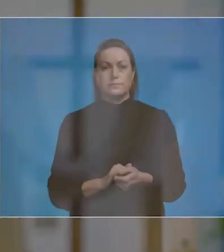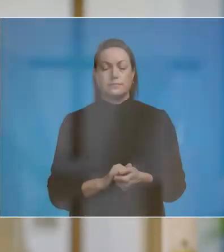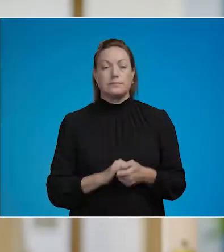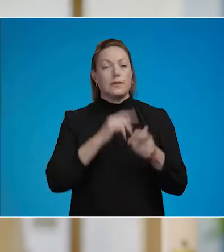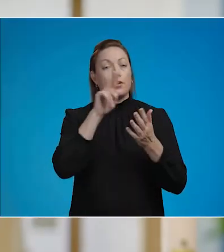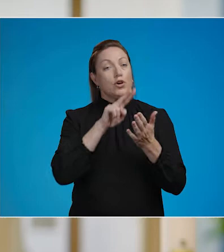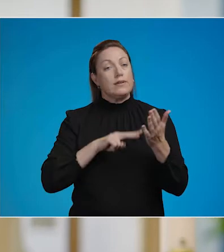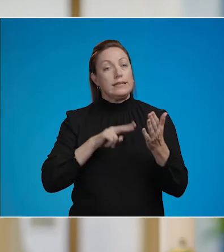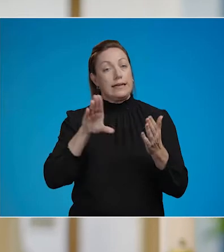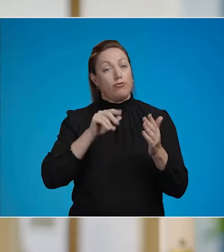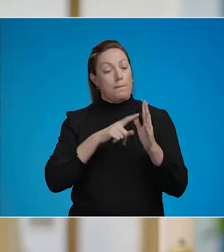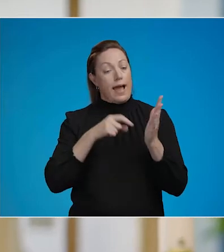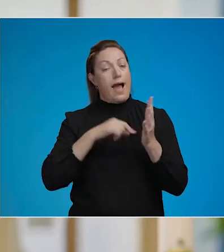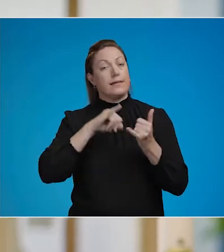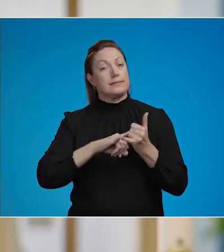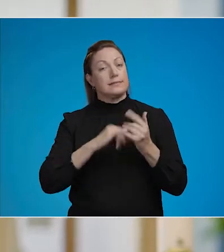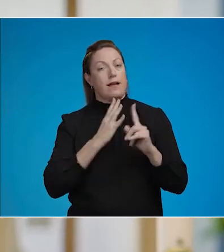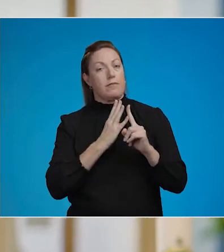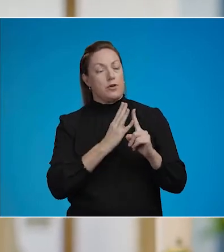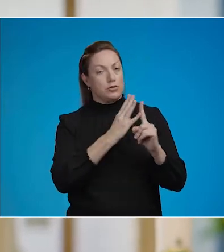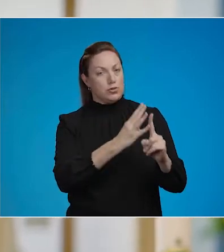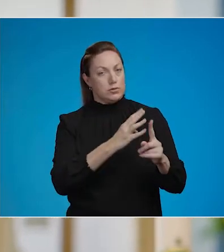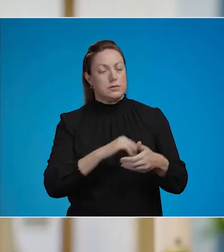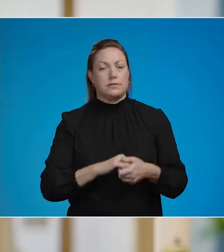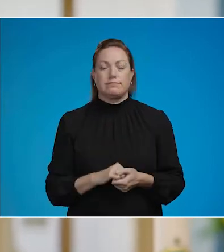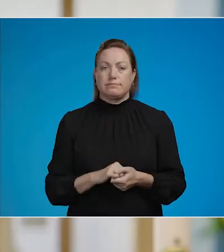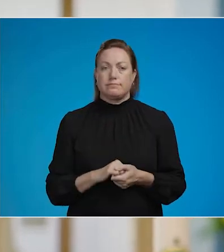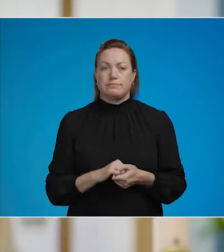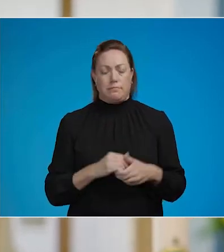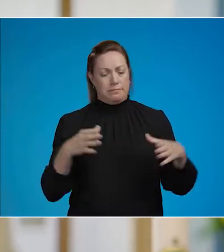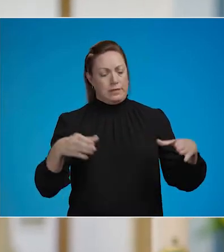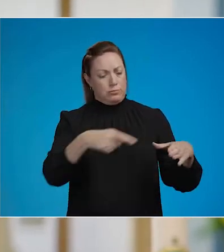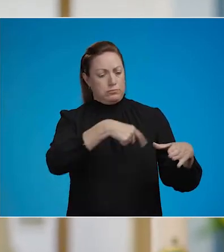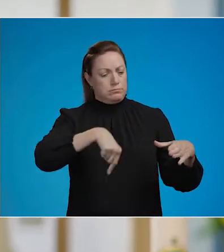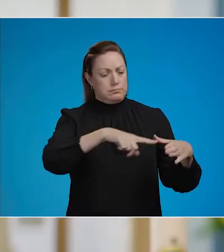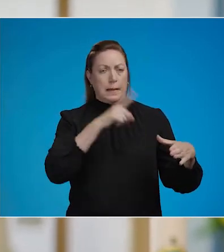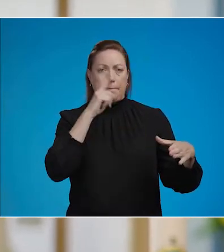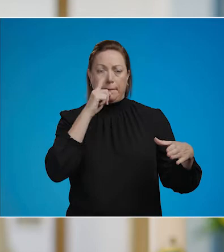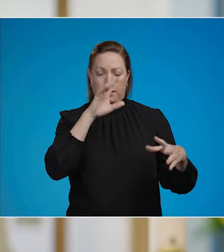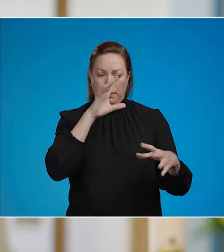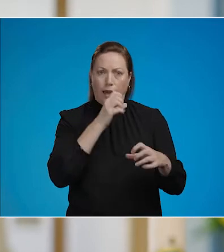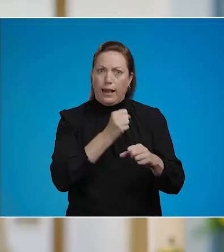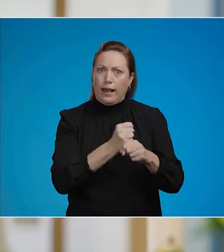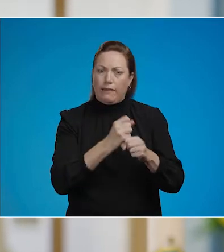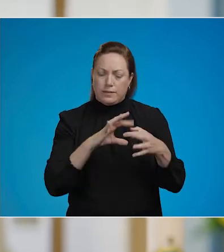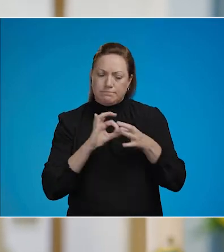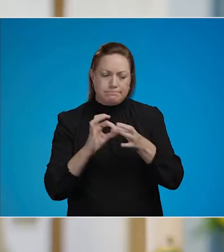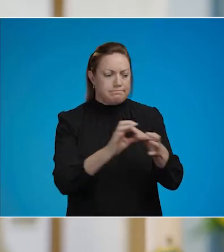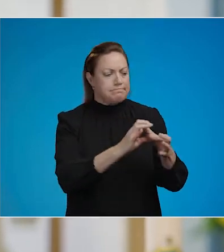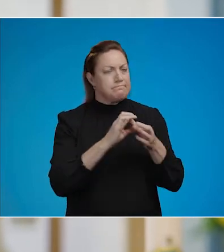A reading from the Acts of the Apostles. The whole group of believers was united, heart and soul.